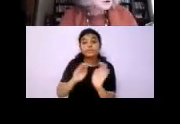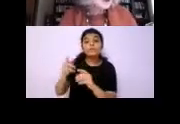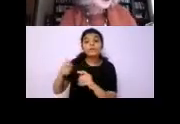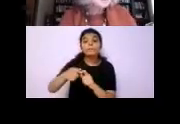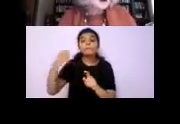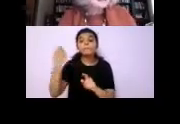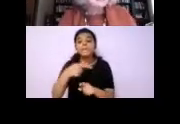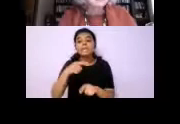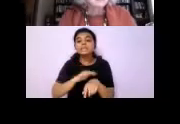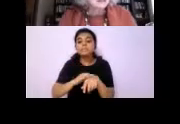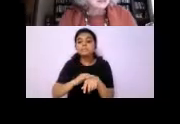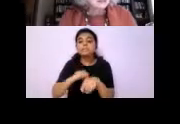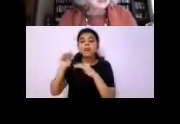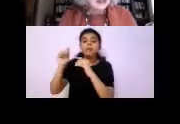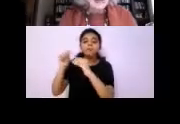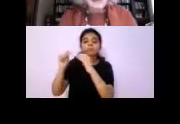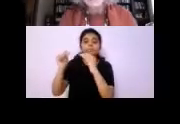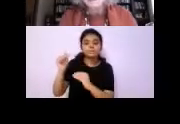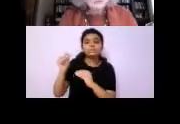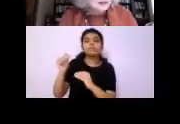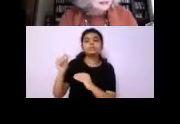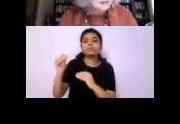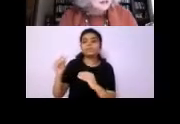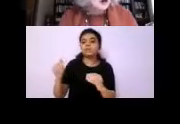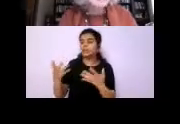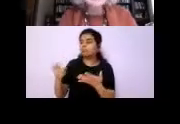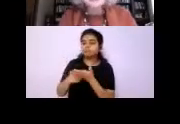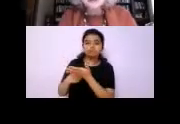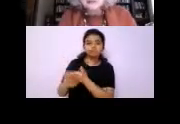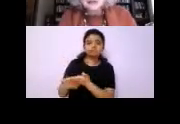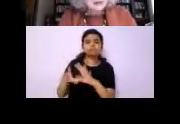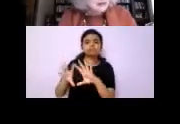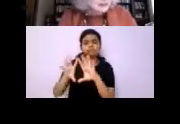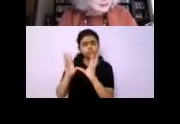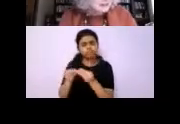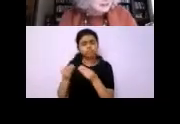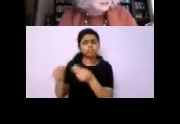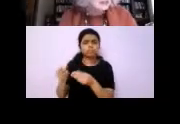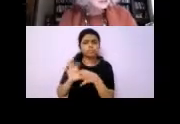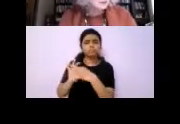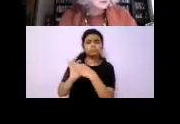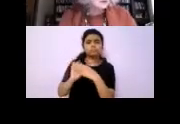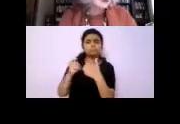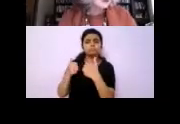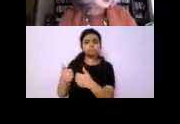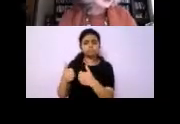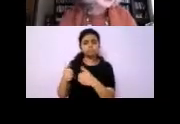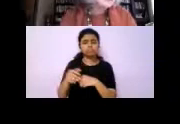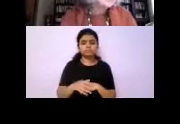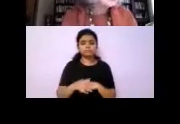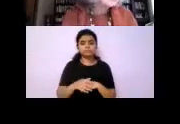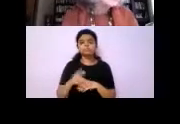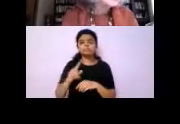her embodied existence and respecting our material connectedness to one another.